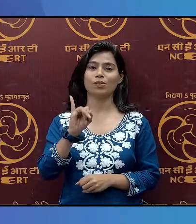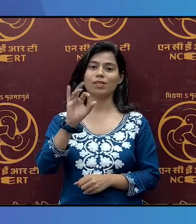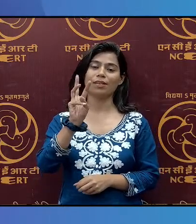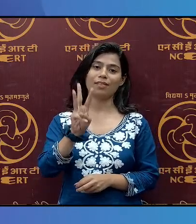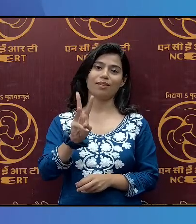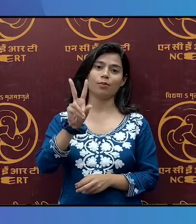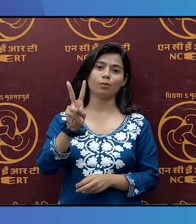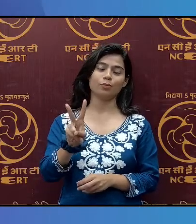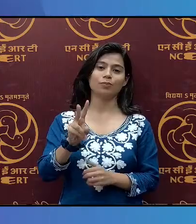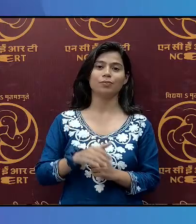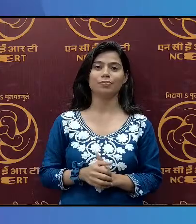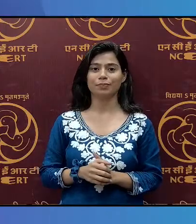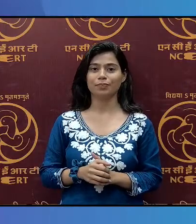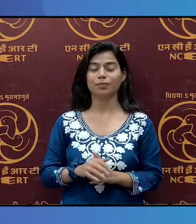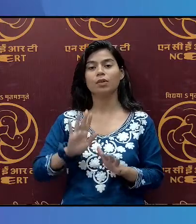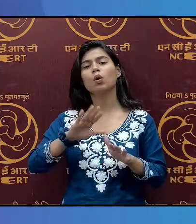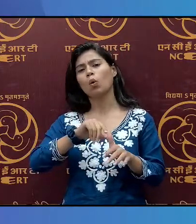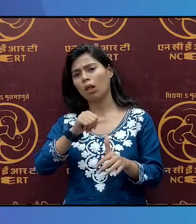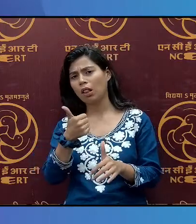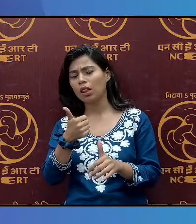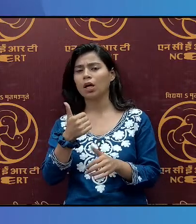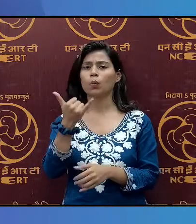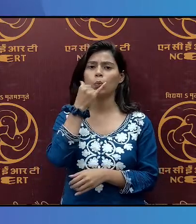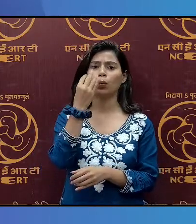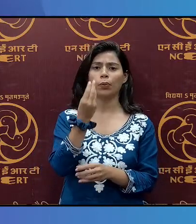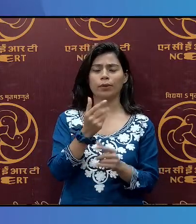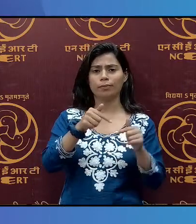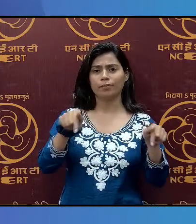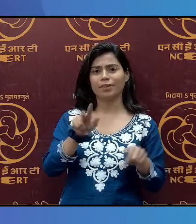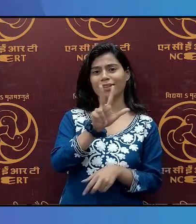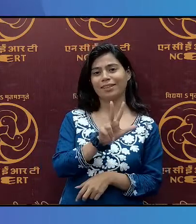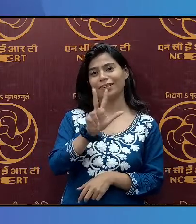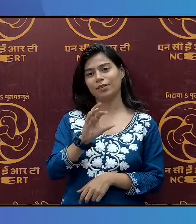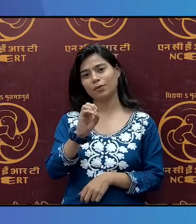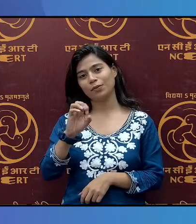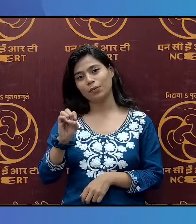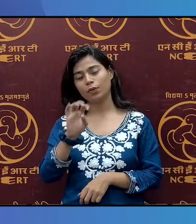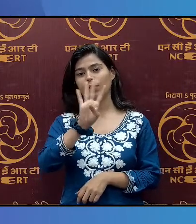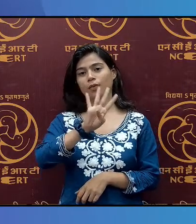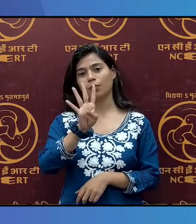844-844-0632. Either you can connect with us on the number